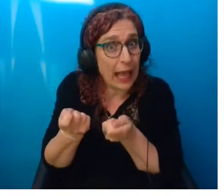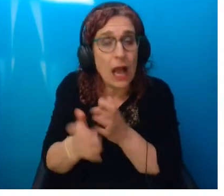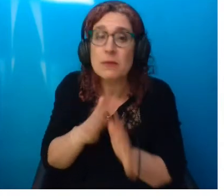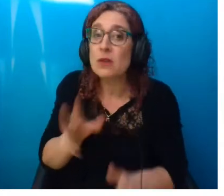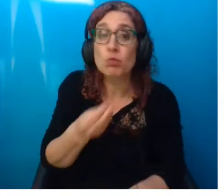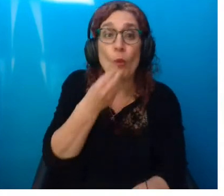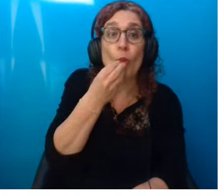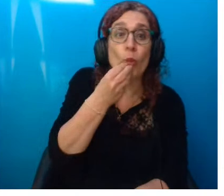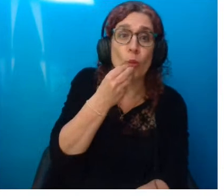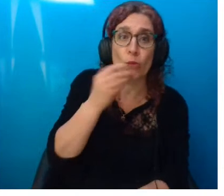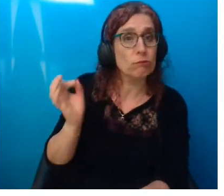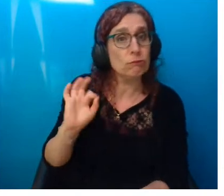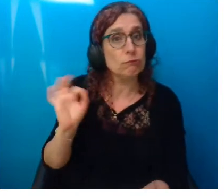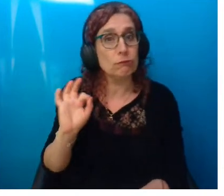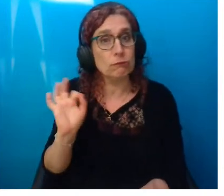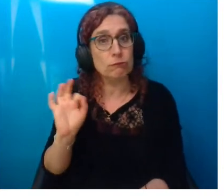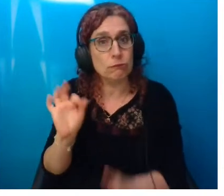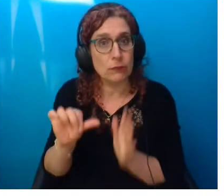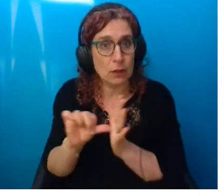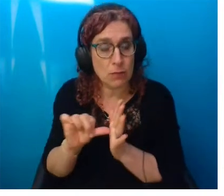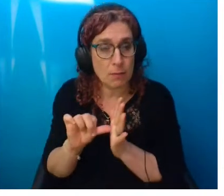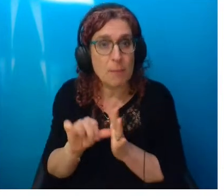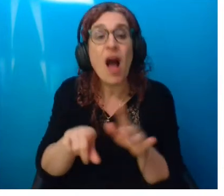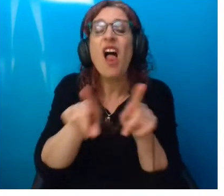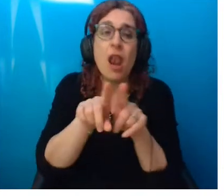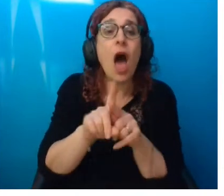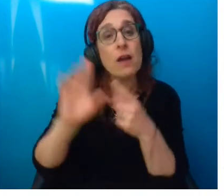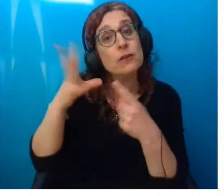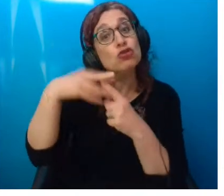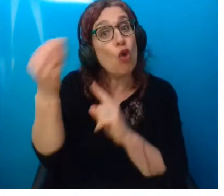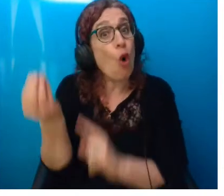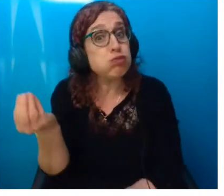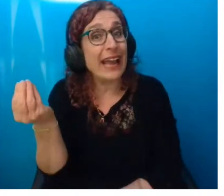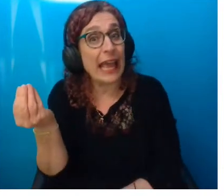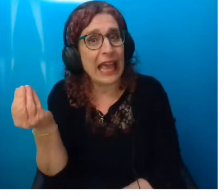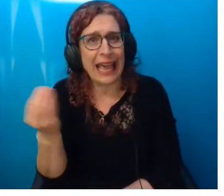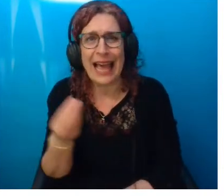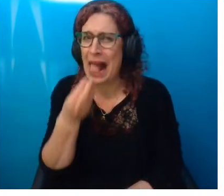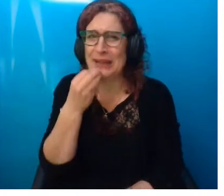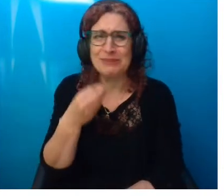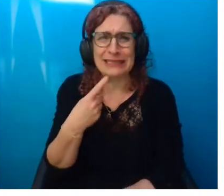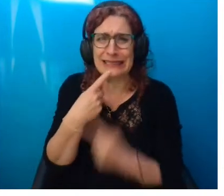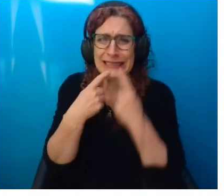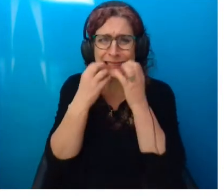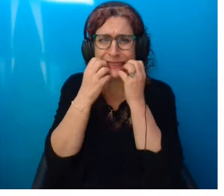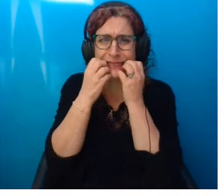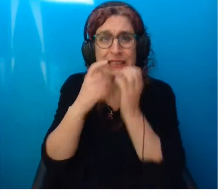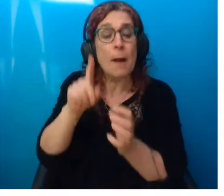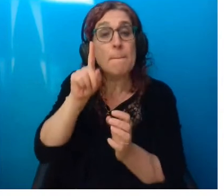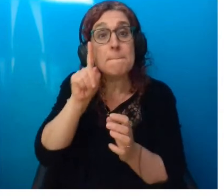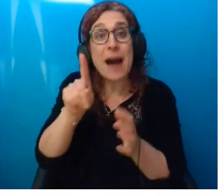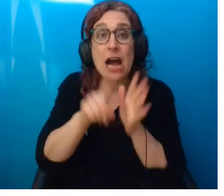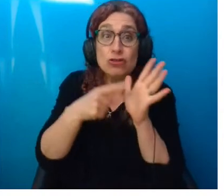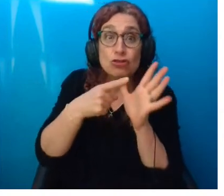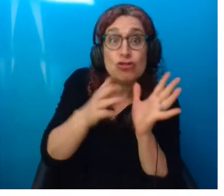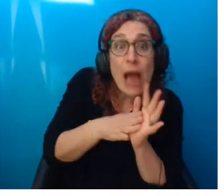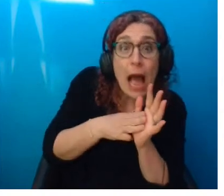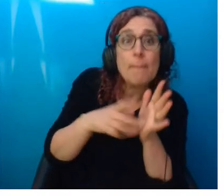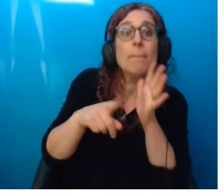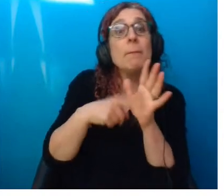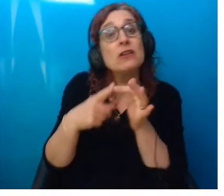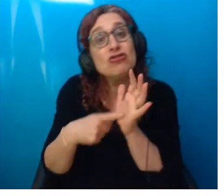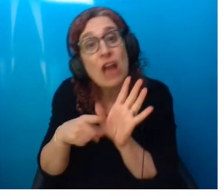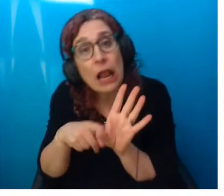don't have the problem, for example, with strawberries if it's in strawberry jam or strawberry jelly or strawberry ice cream, because those are